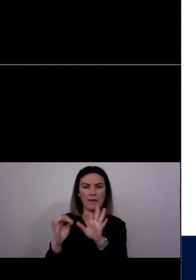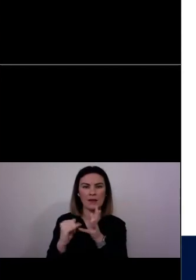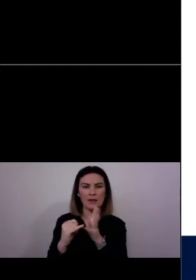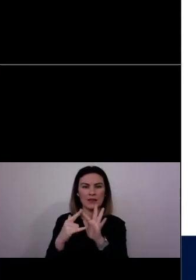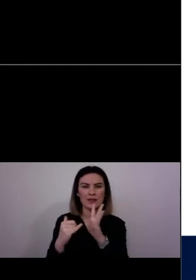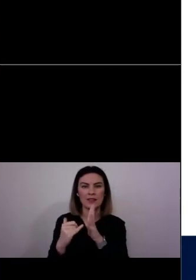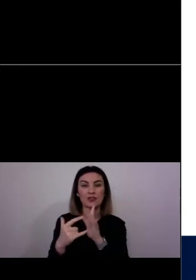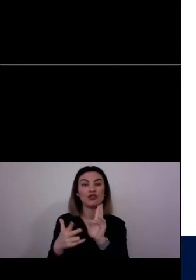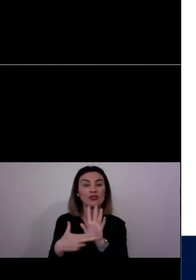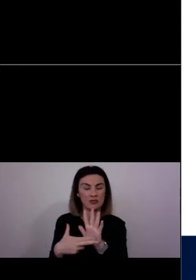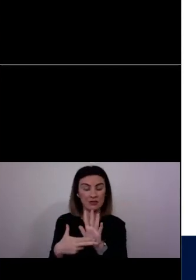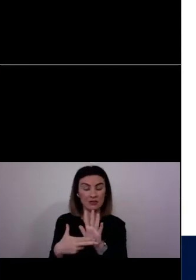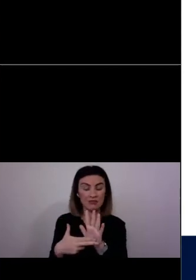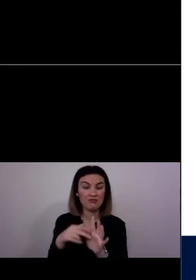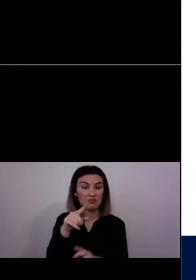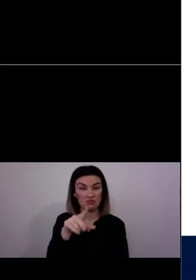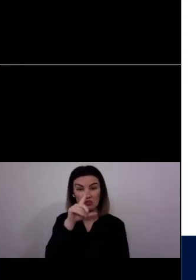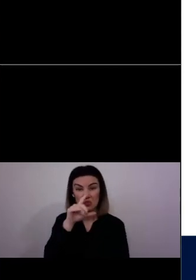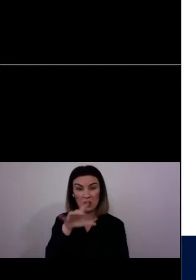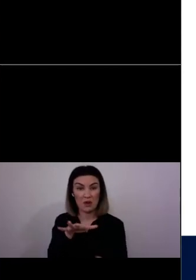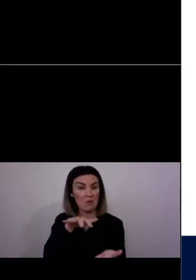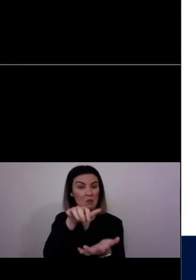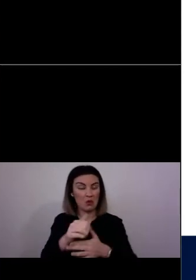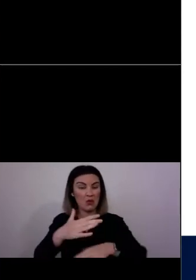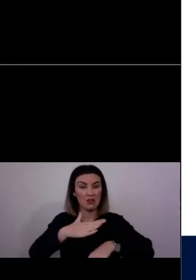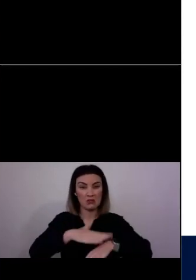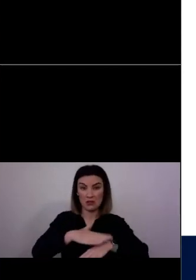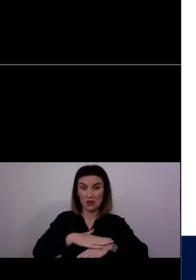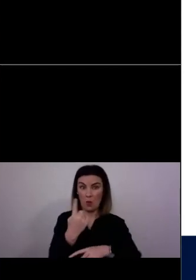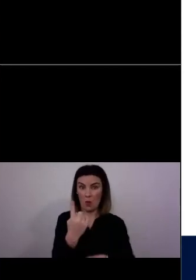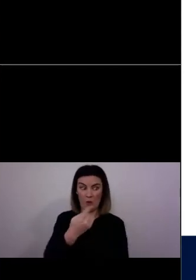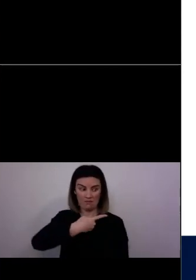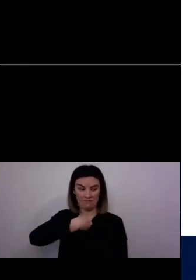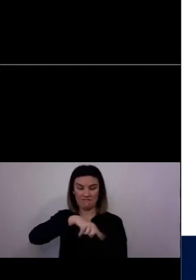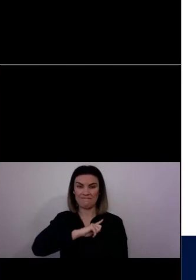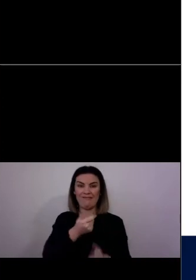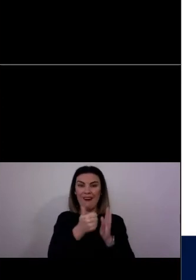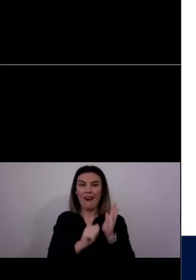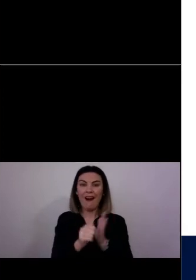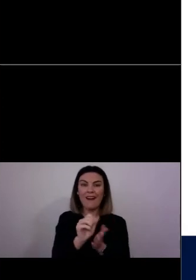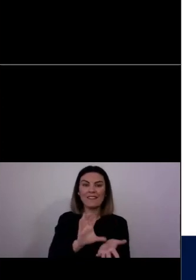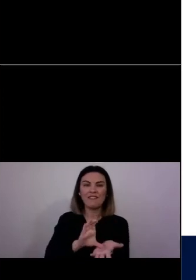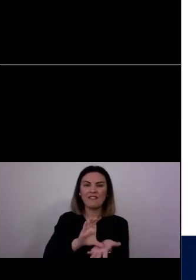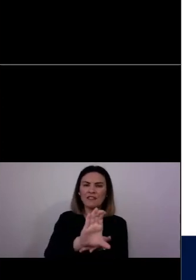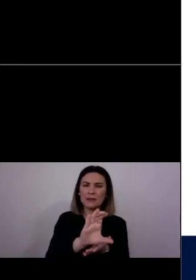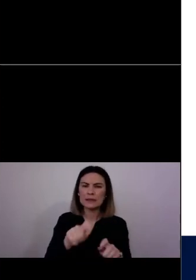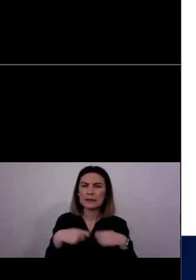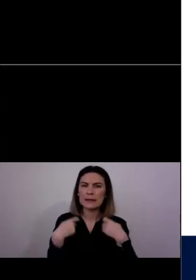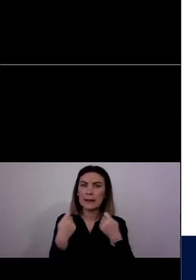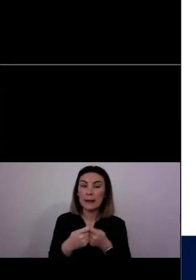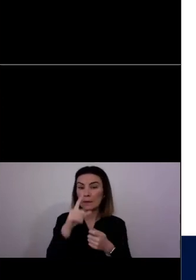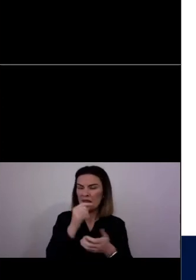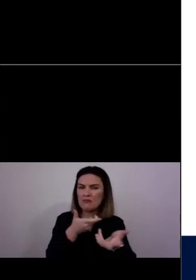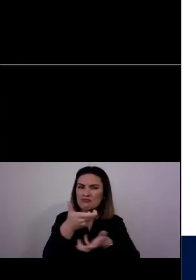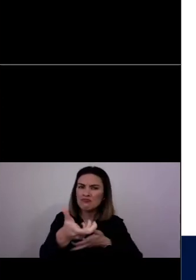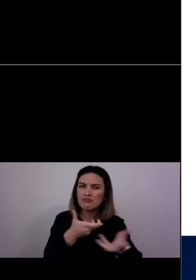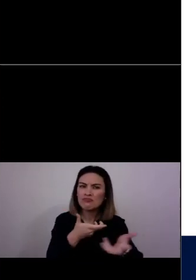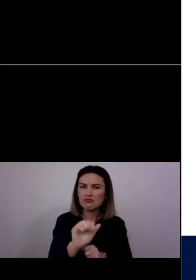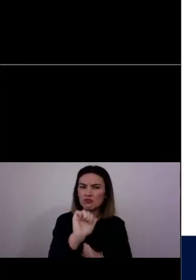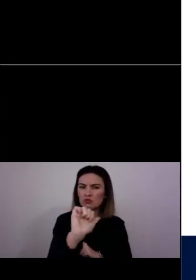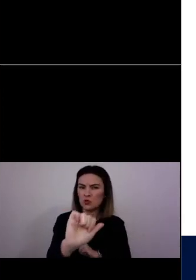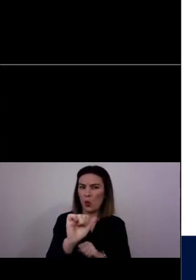book in a time with one of us in the arts and investment team to have a chat about your project